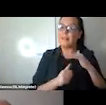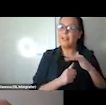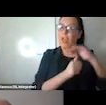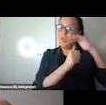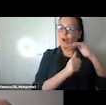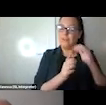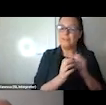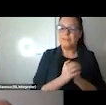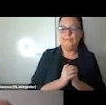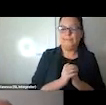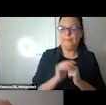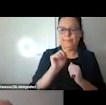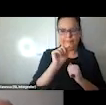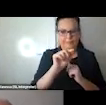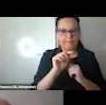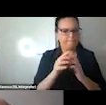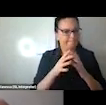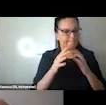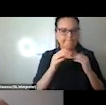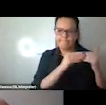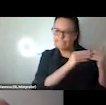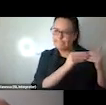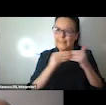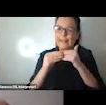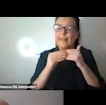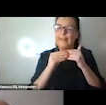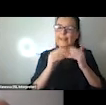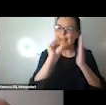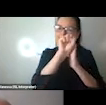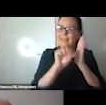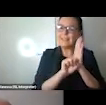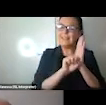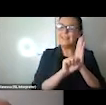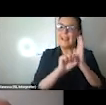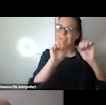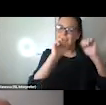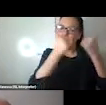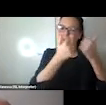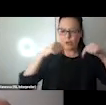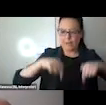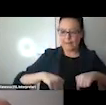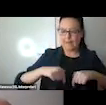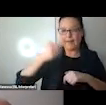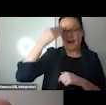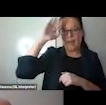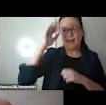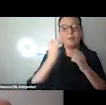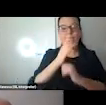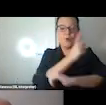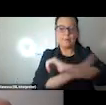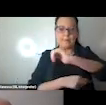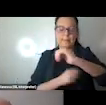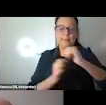which is the lead state agency on disability in Ireland. The Centre's key domain areas are the